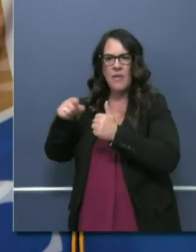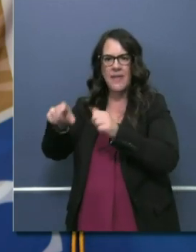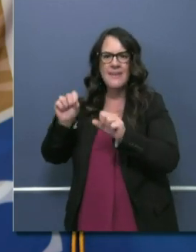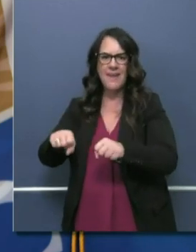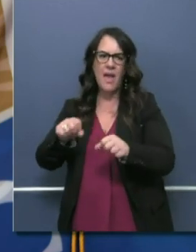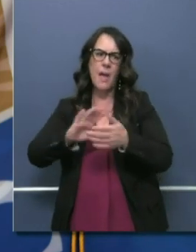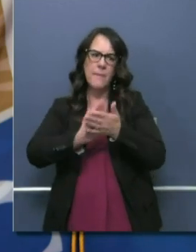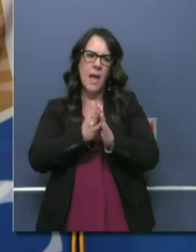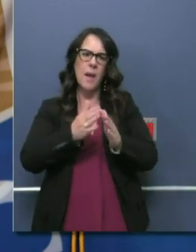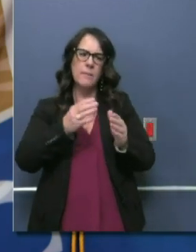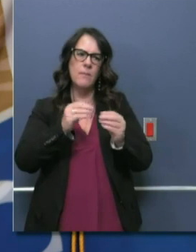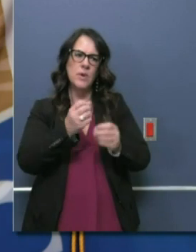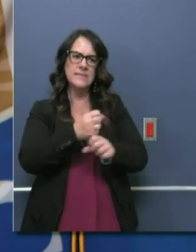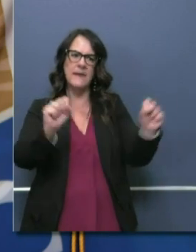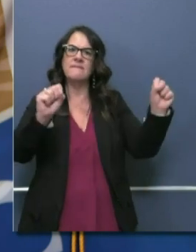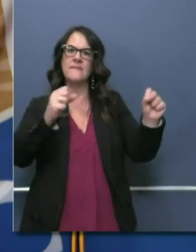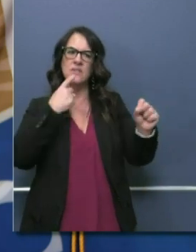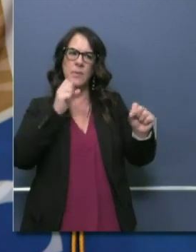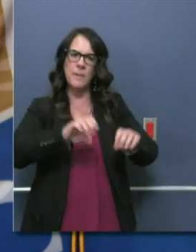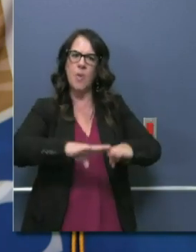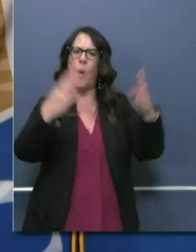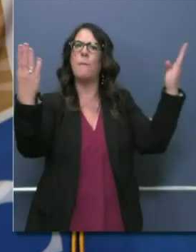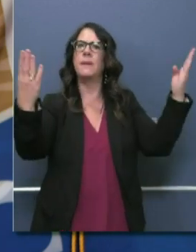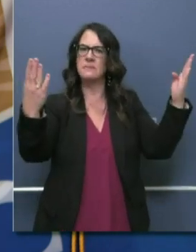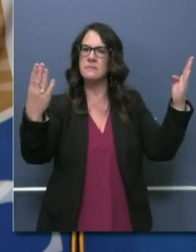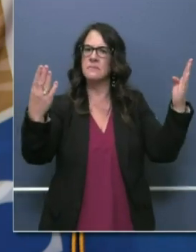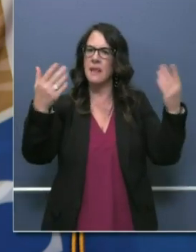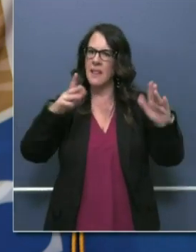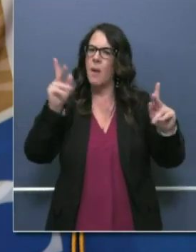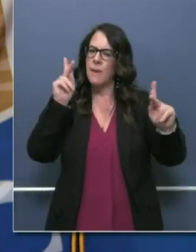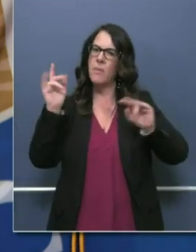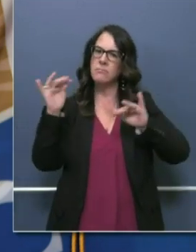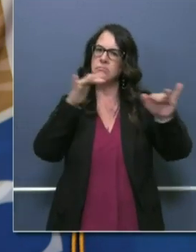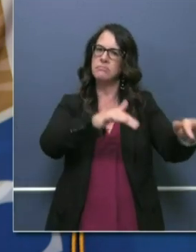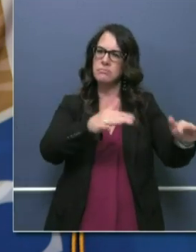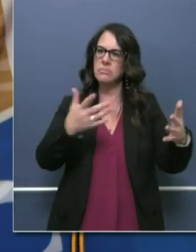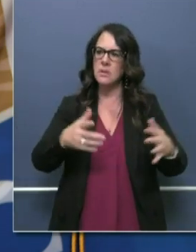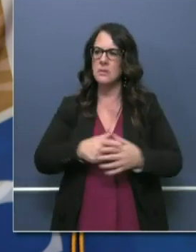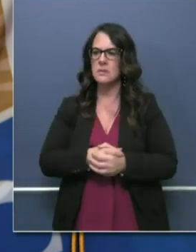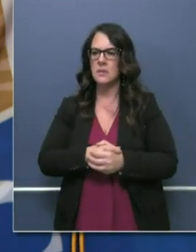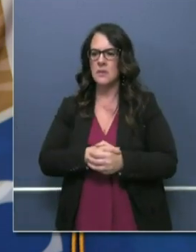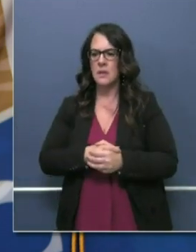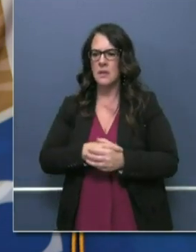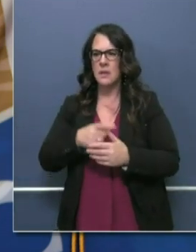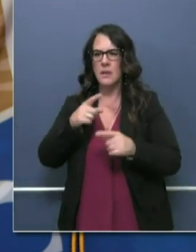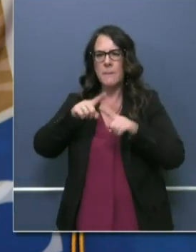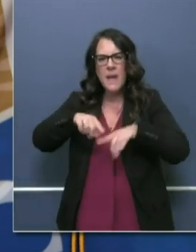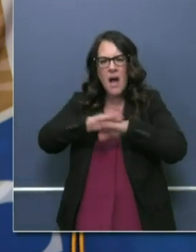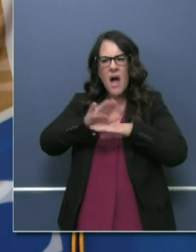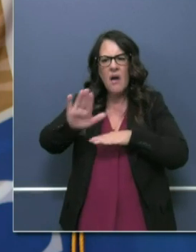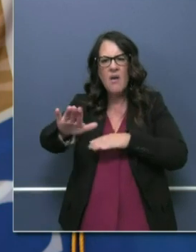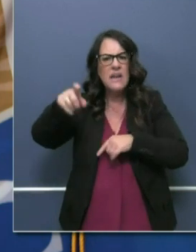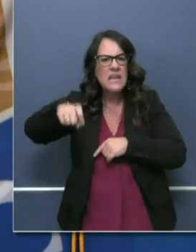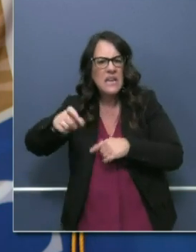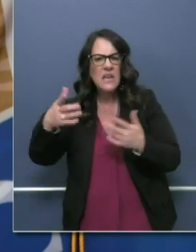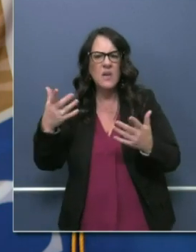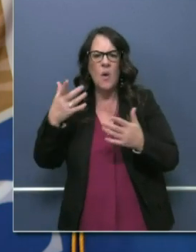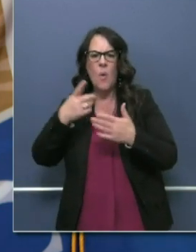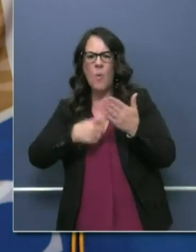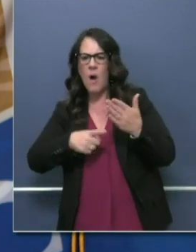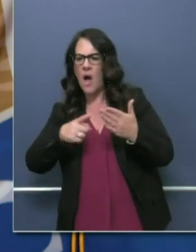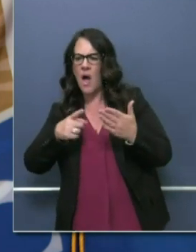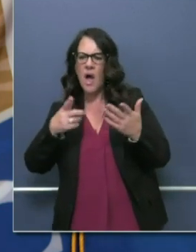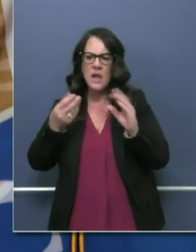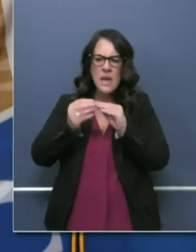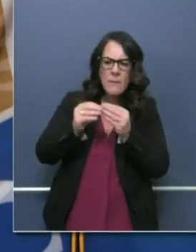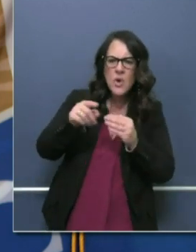a reopening that is phased and appropriate to local needs, local conditions. And so with deference